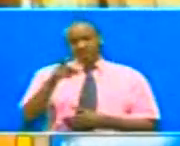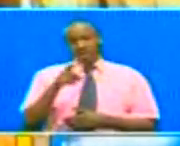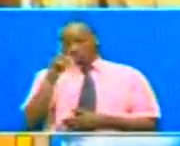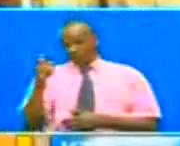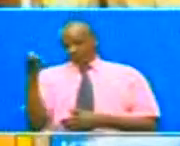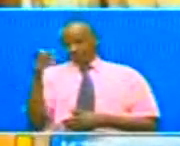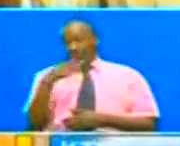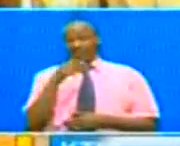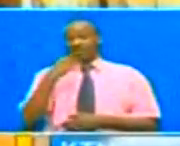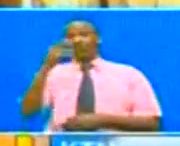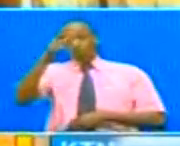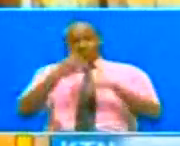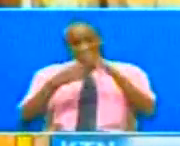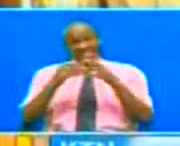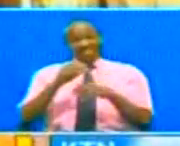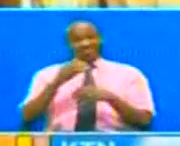here?